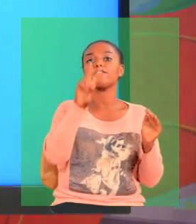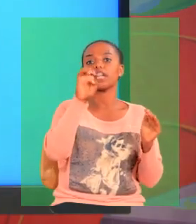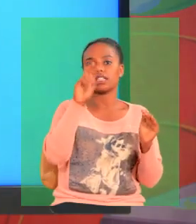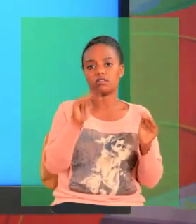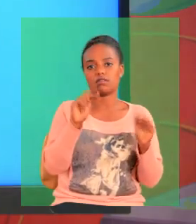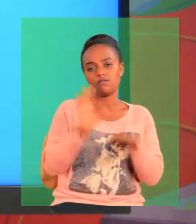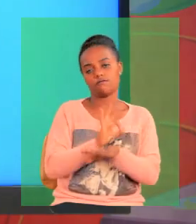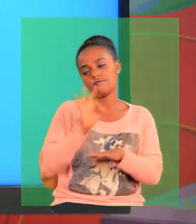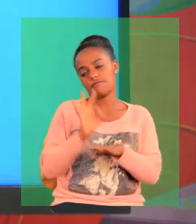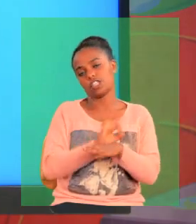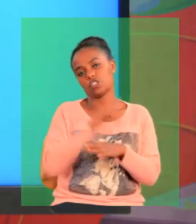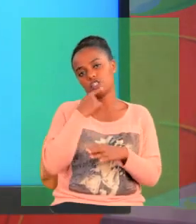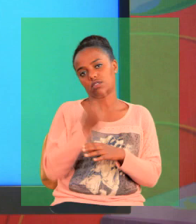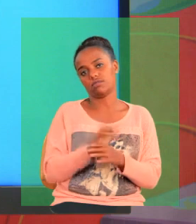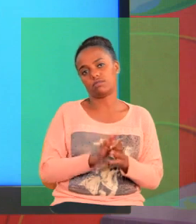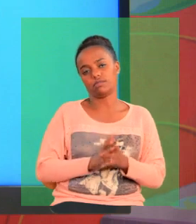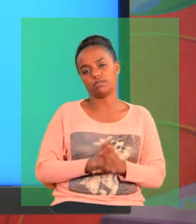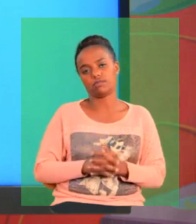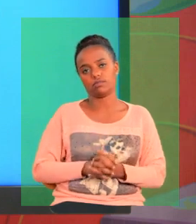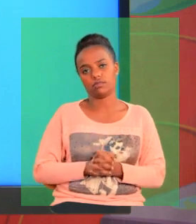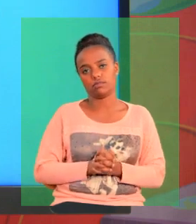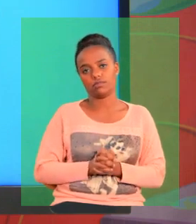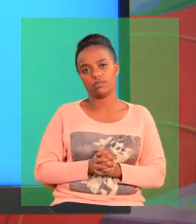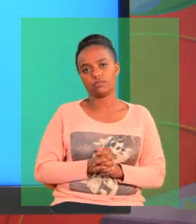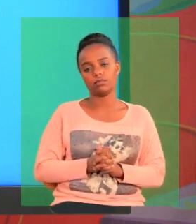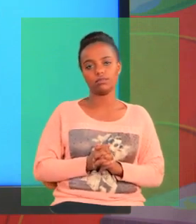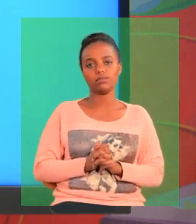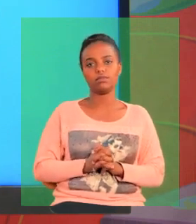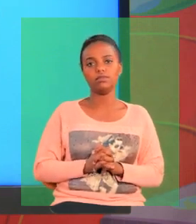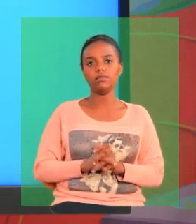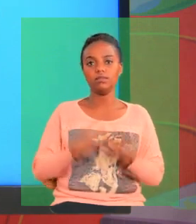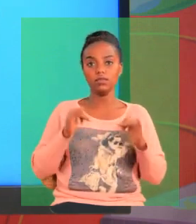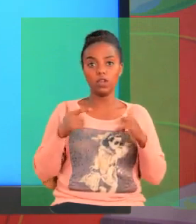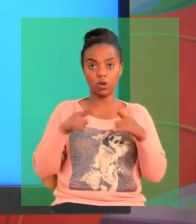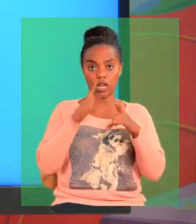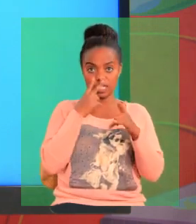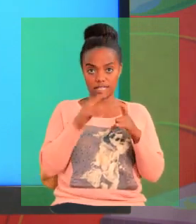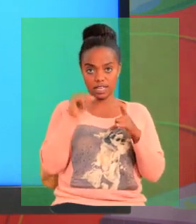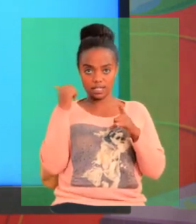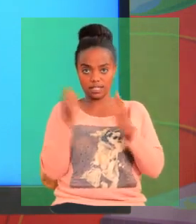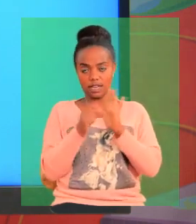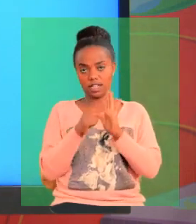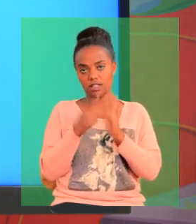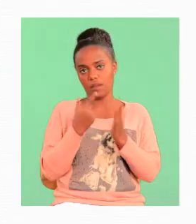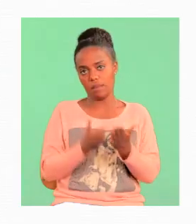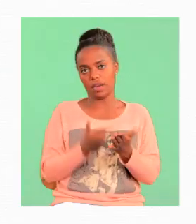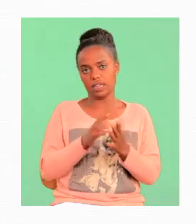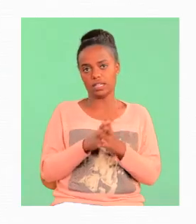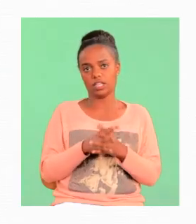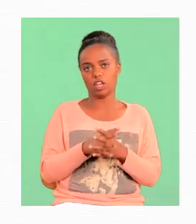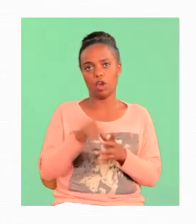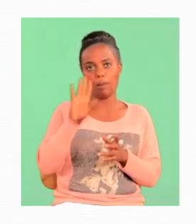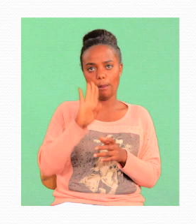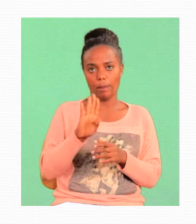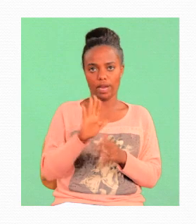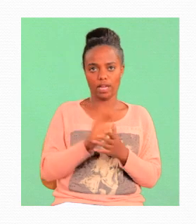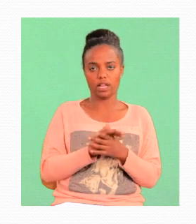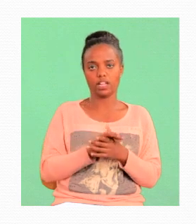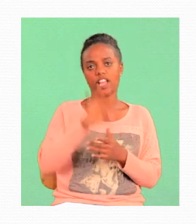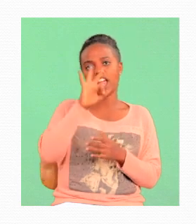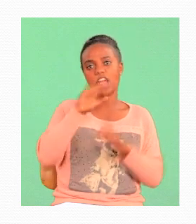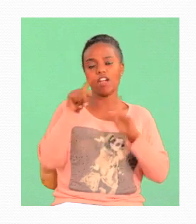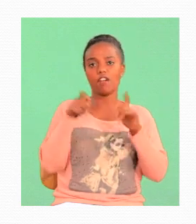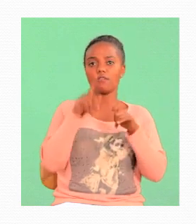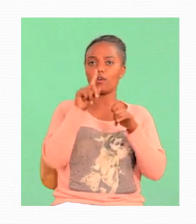is even function. Now let's see another example here. B, f